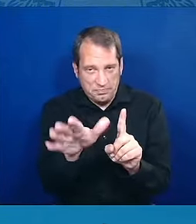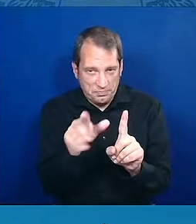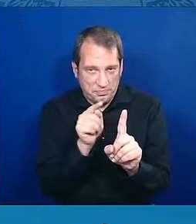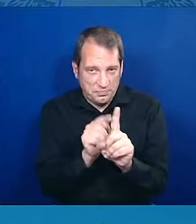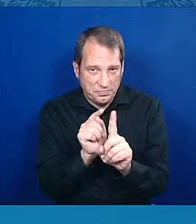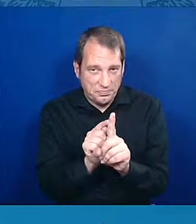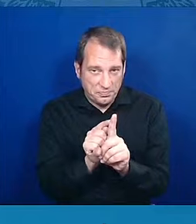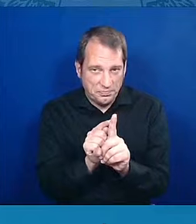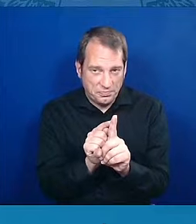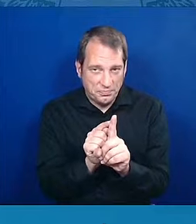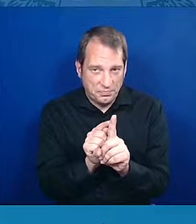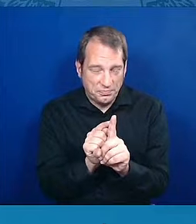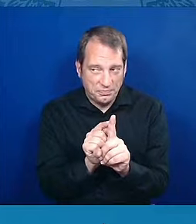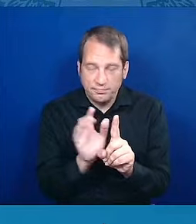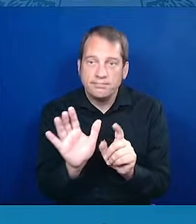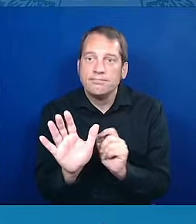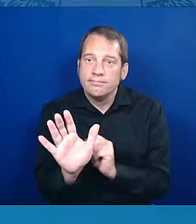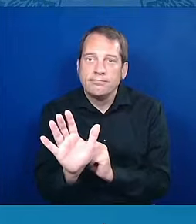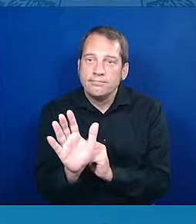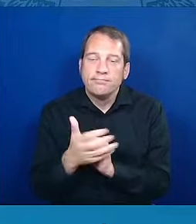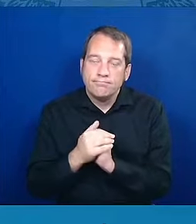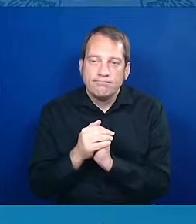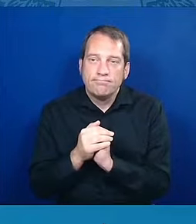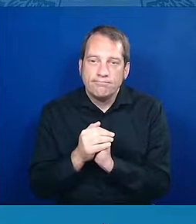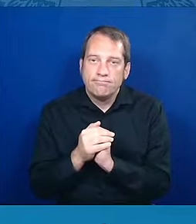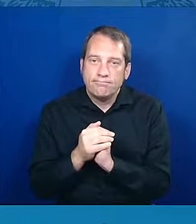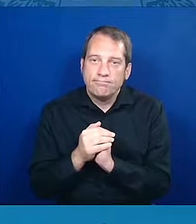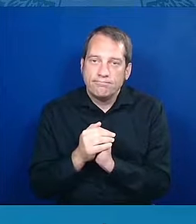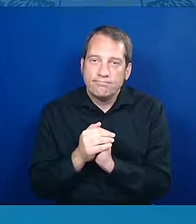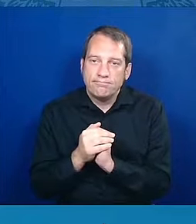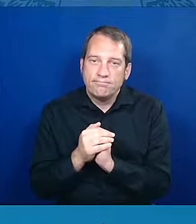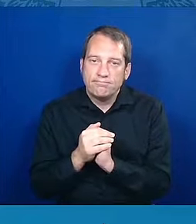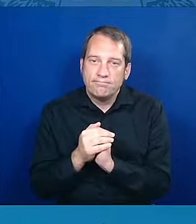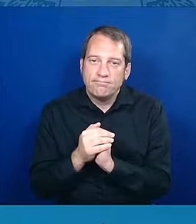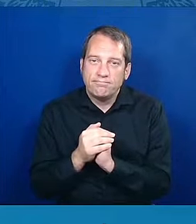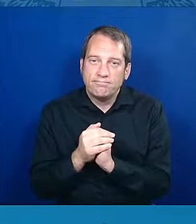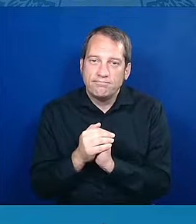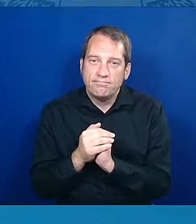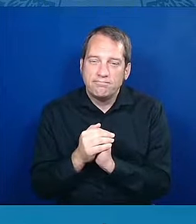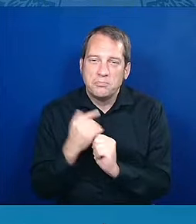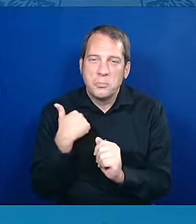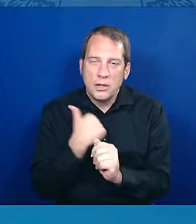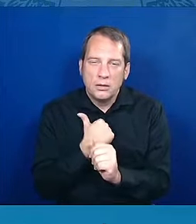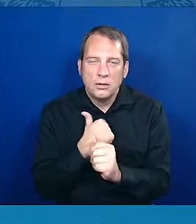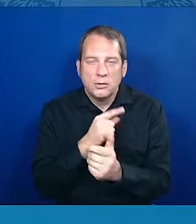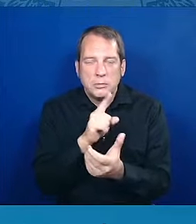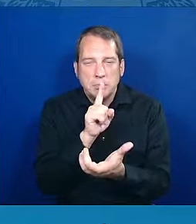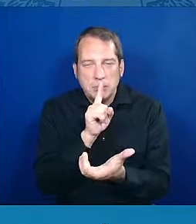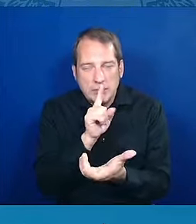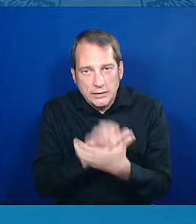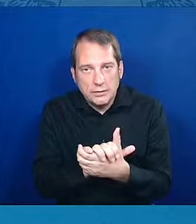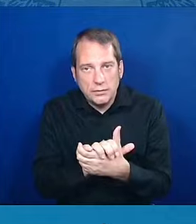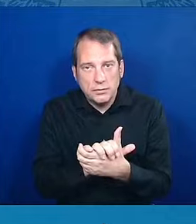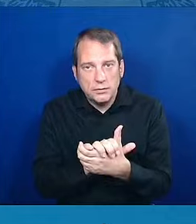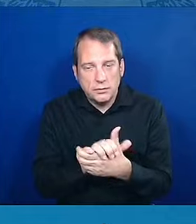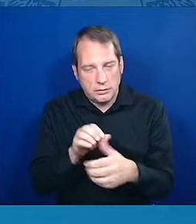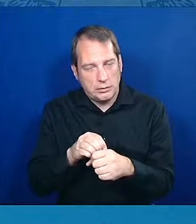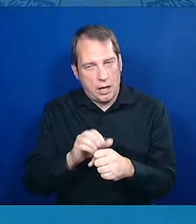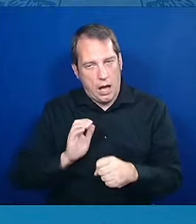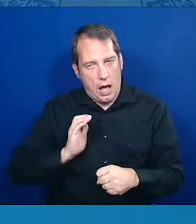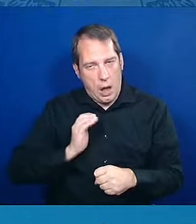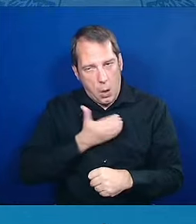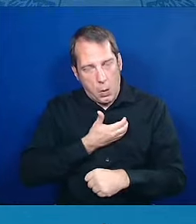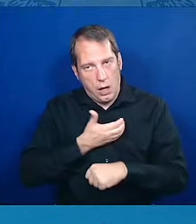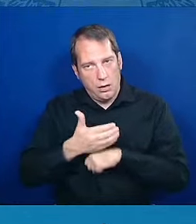Here's the thing. We believe in our country. We believe in